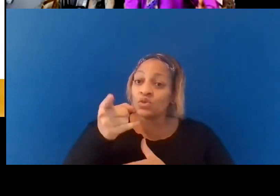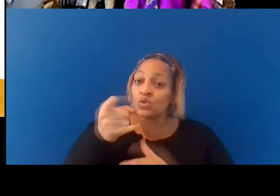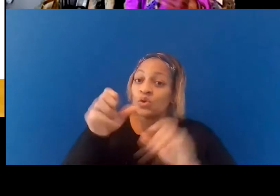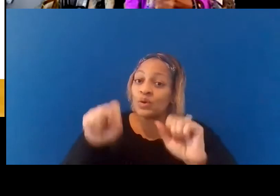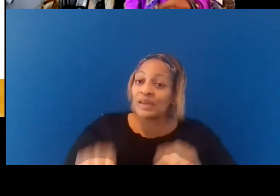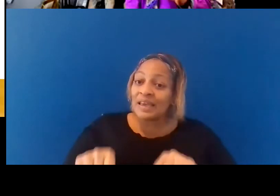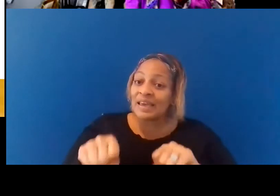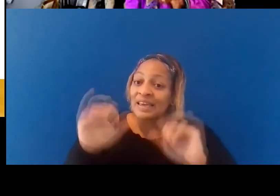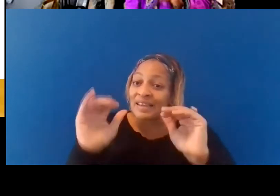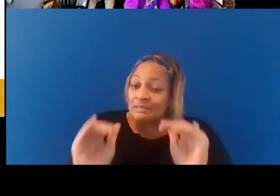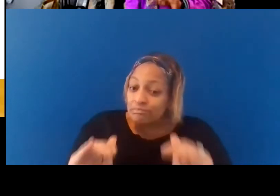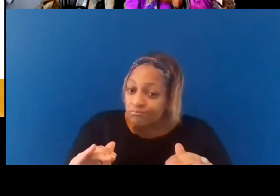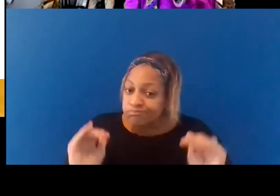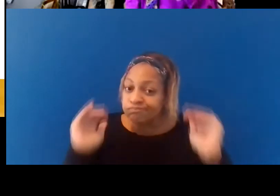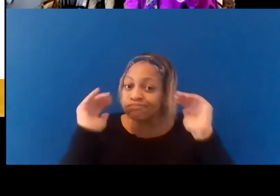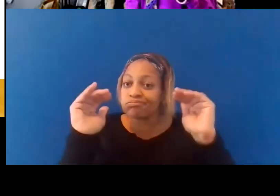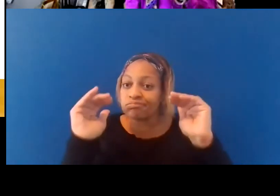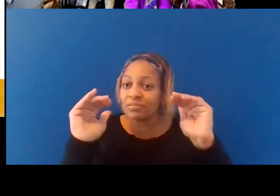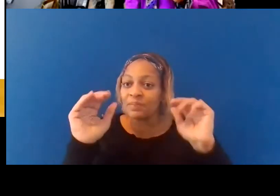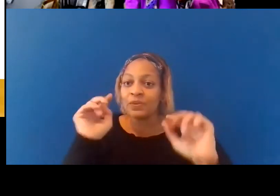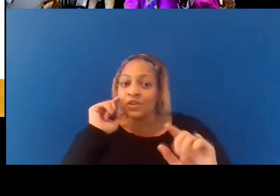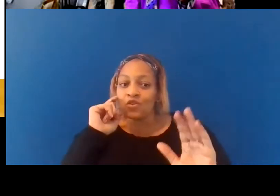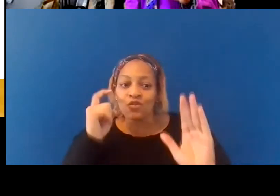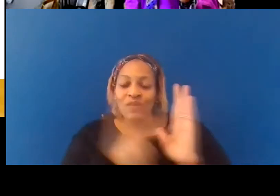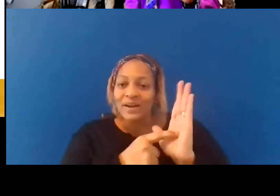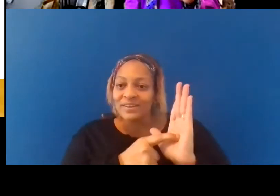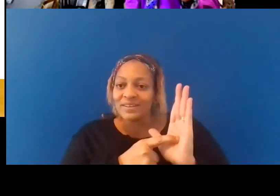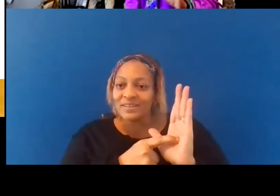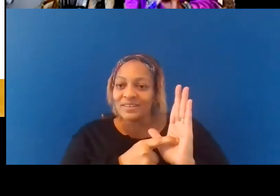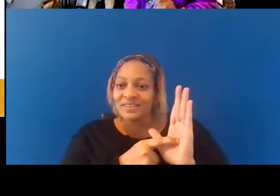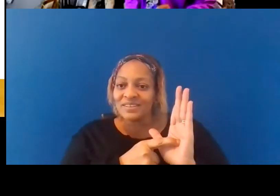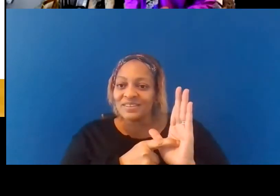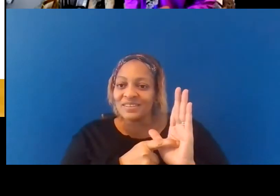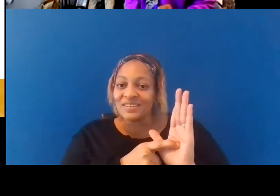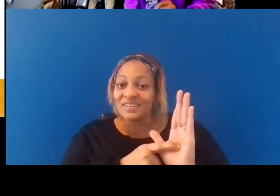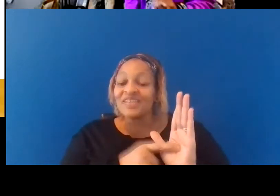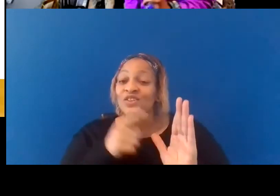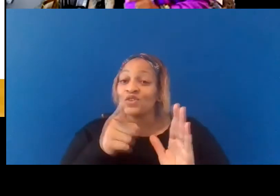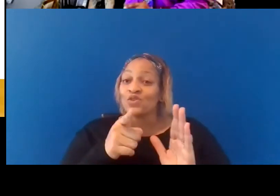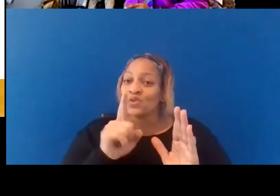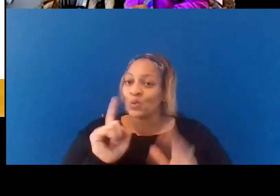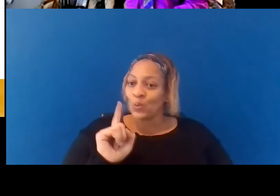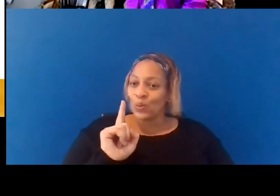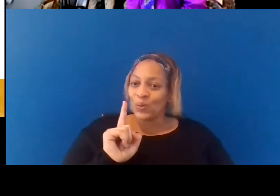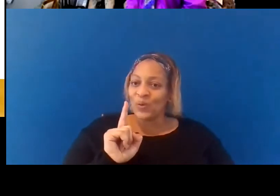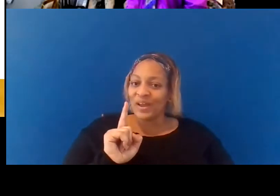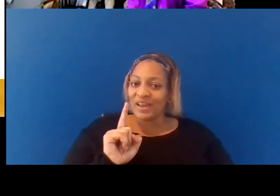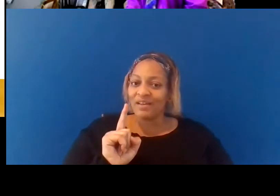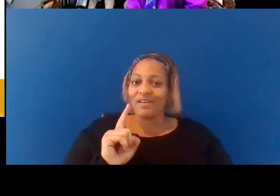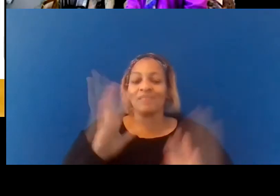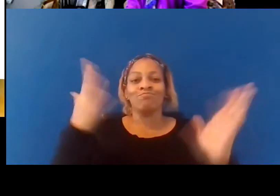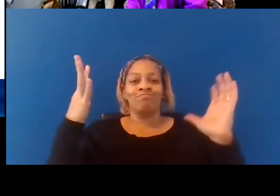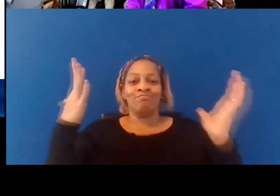it to such a degree that you recognize that you are in a state of praise regarding it?